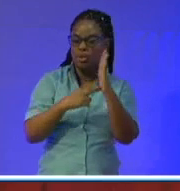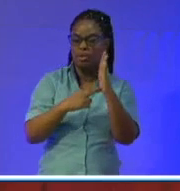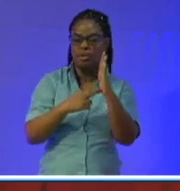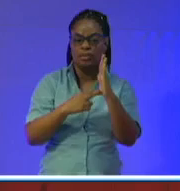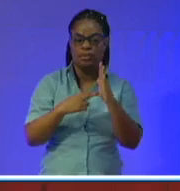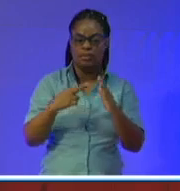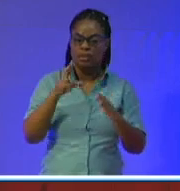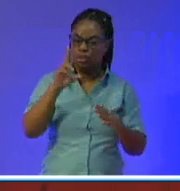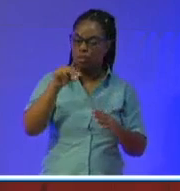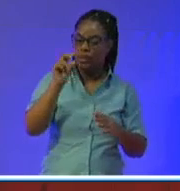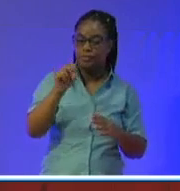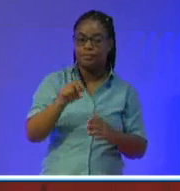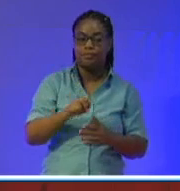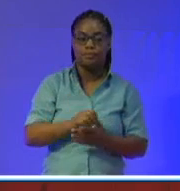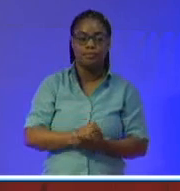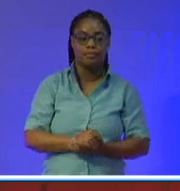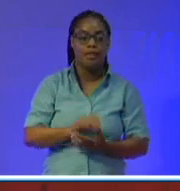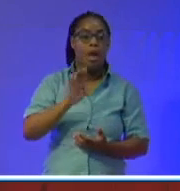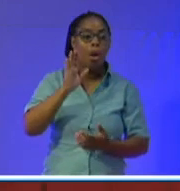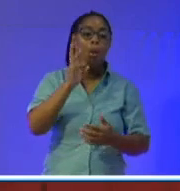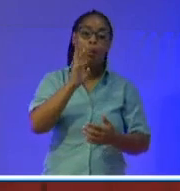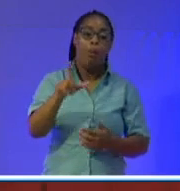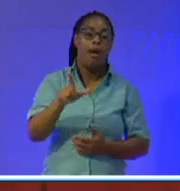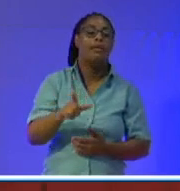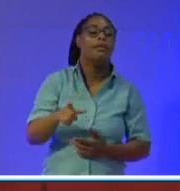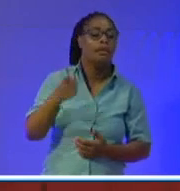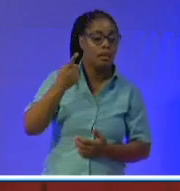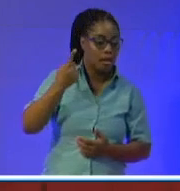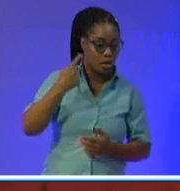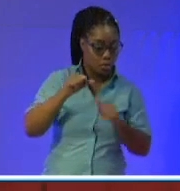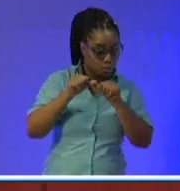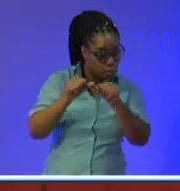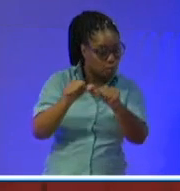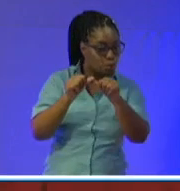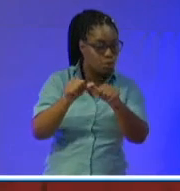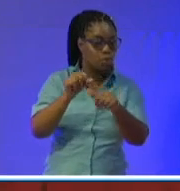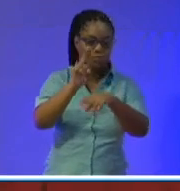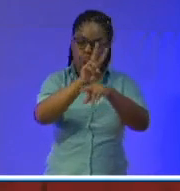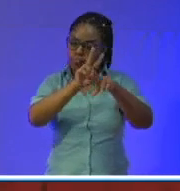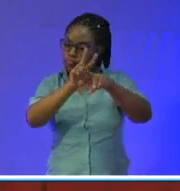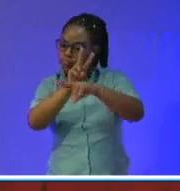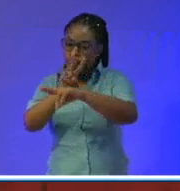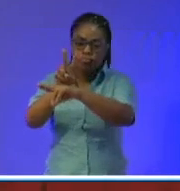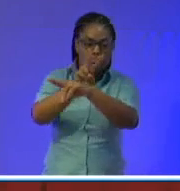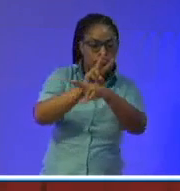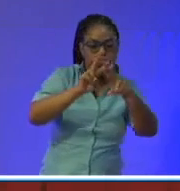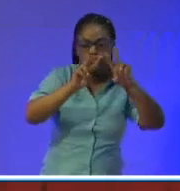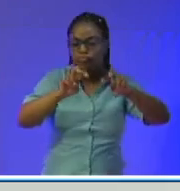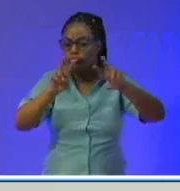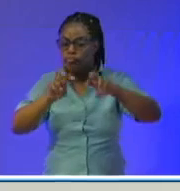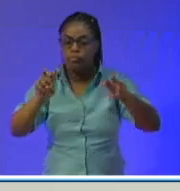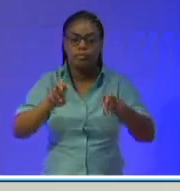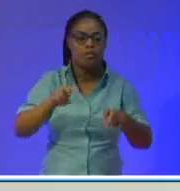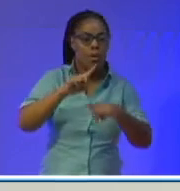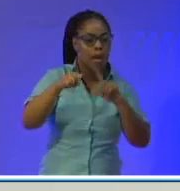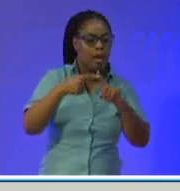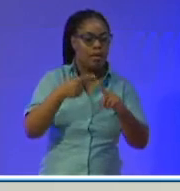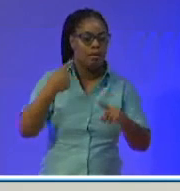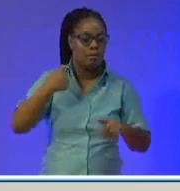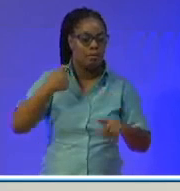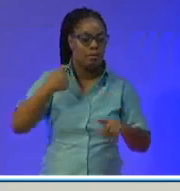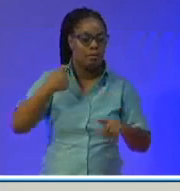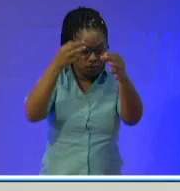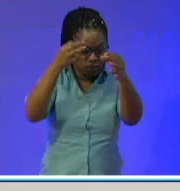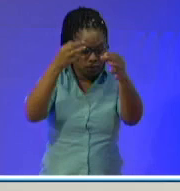developments internationally and locally. And as soon as we make any decision to vary